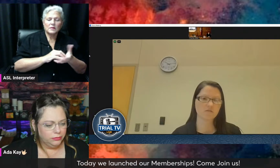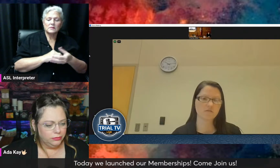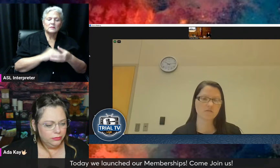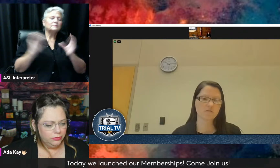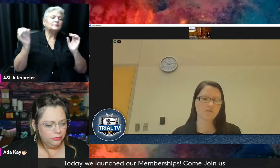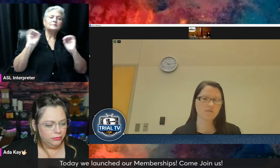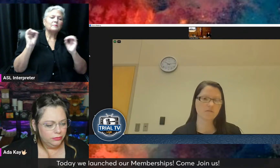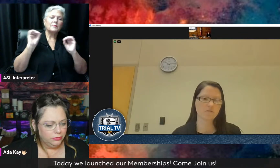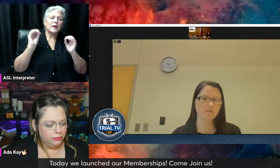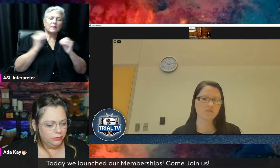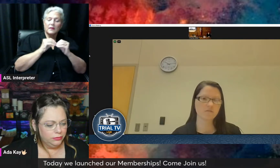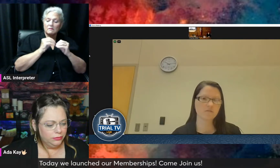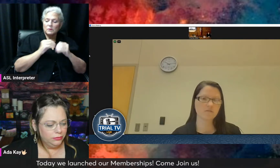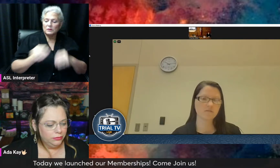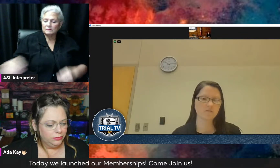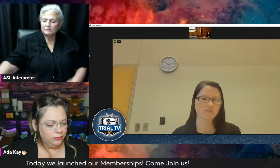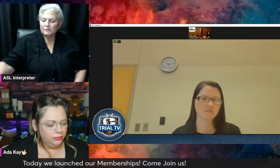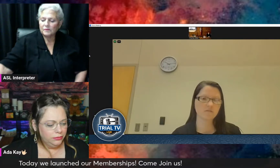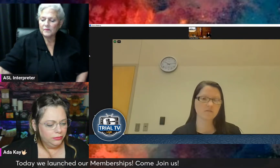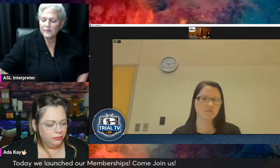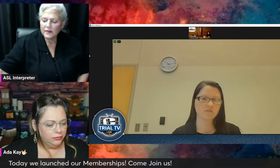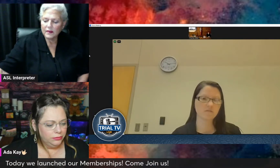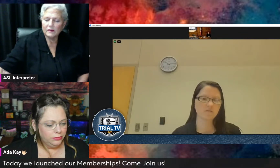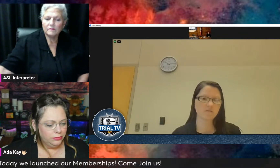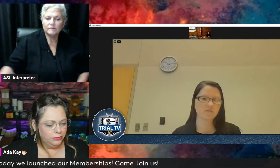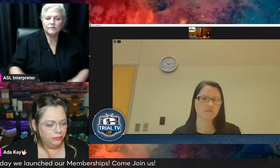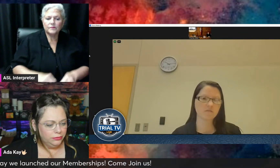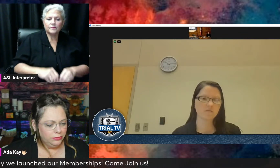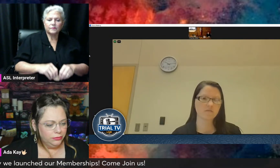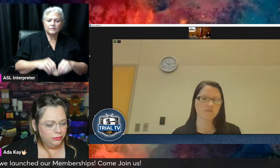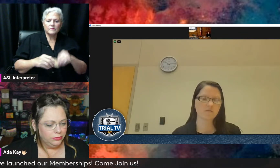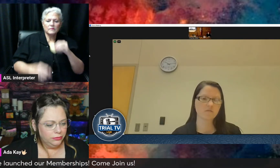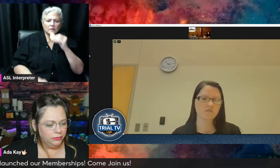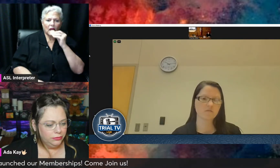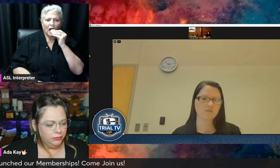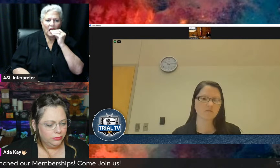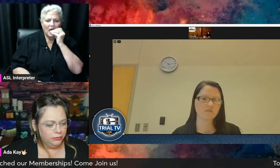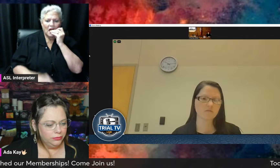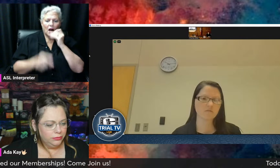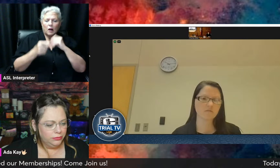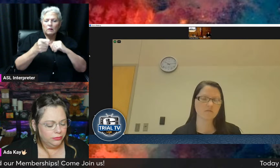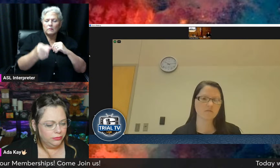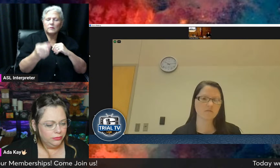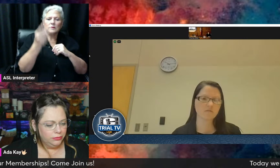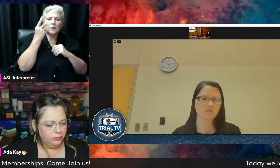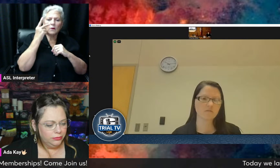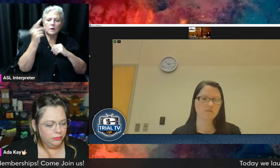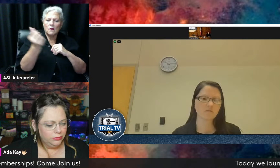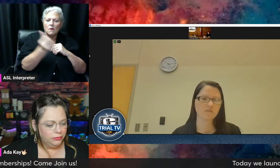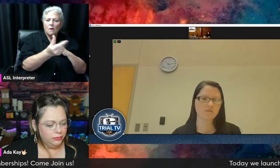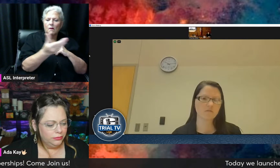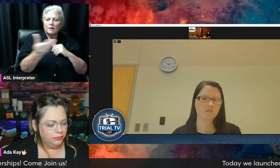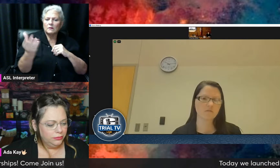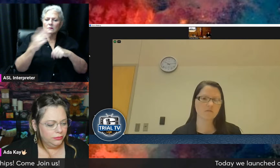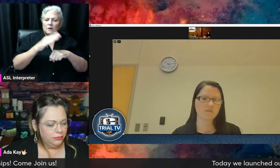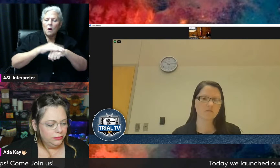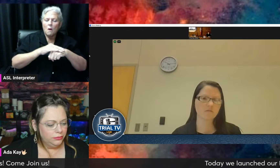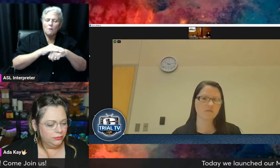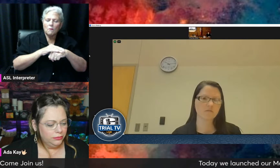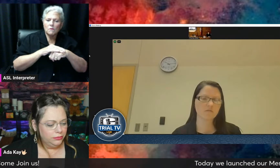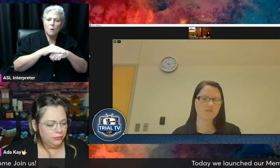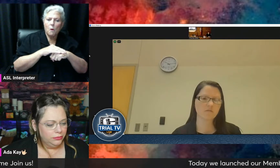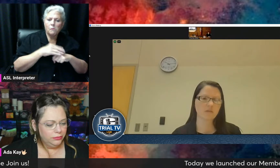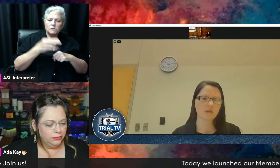further. Mr. Blair? Did you see anything on the hatchet which would indicate that that hatchet was cleaned or